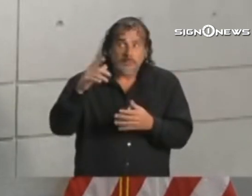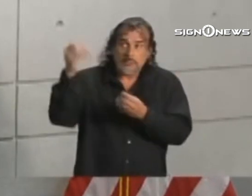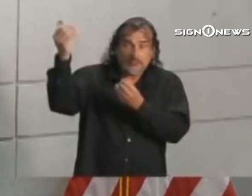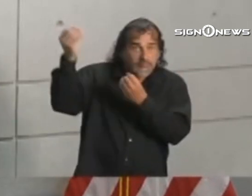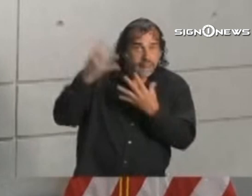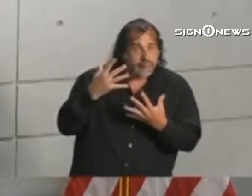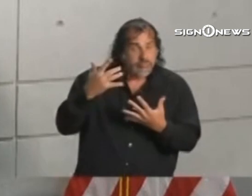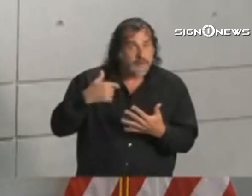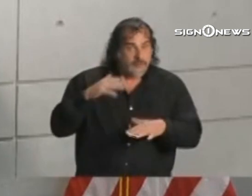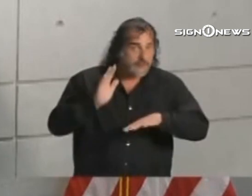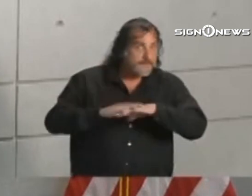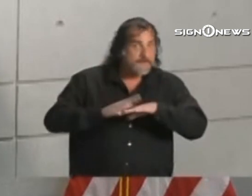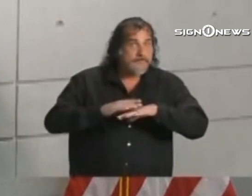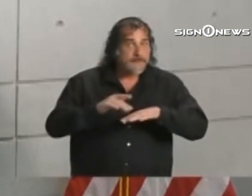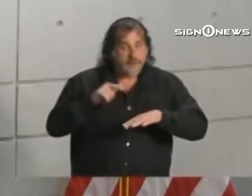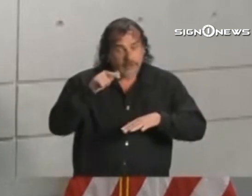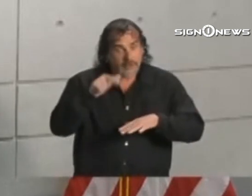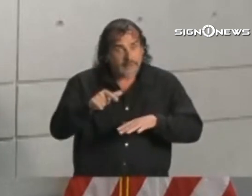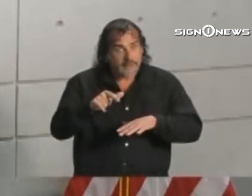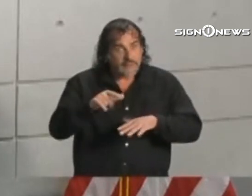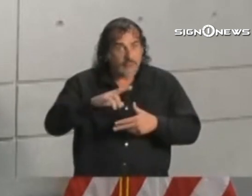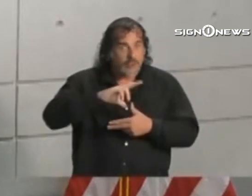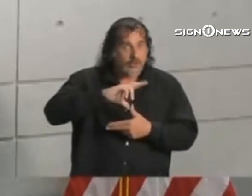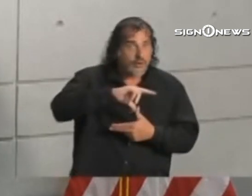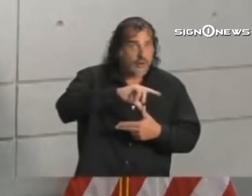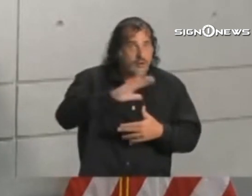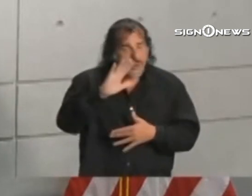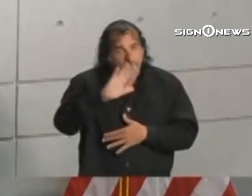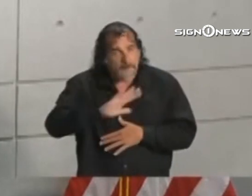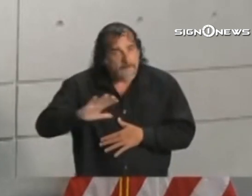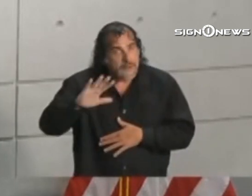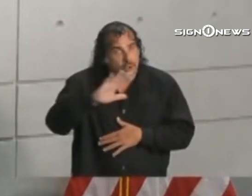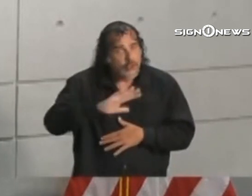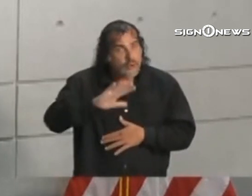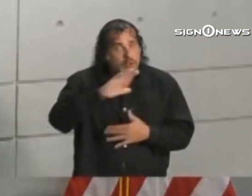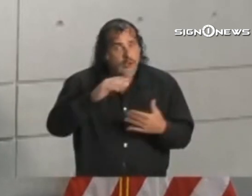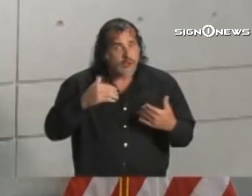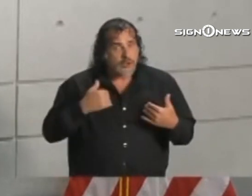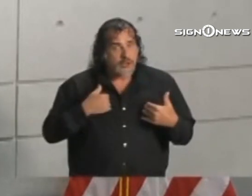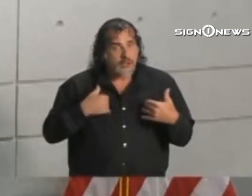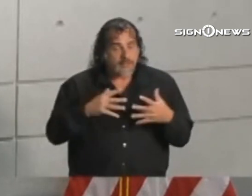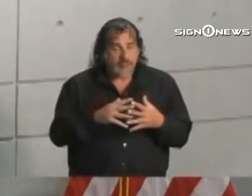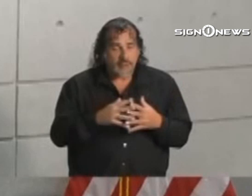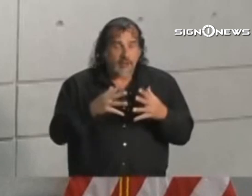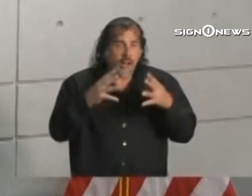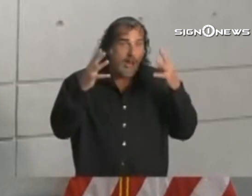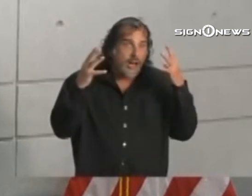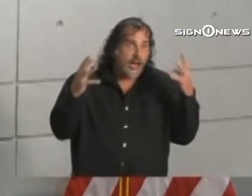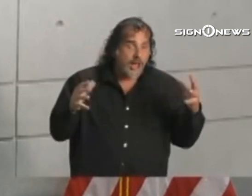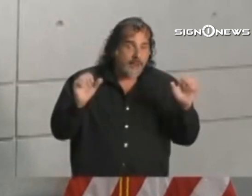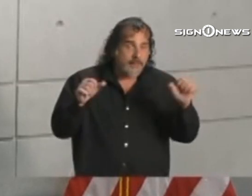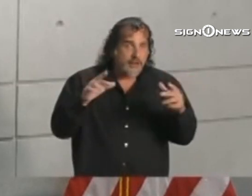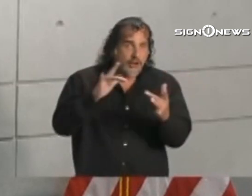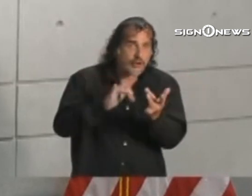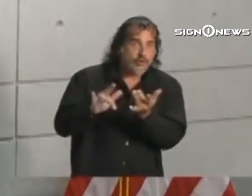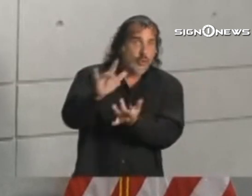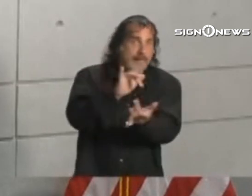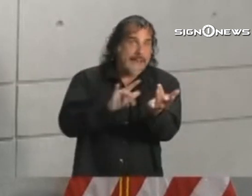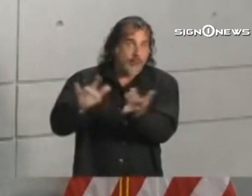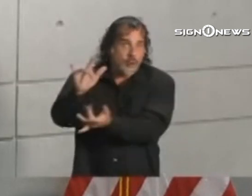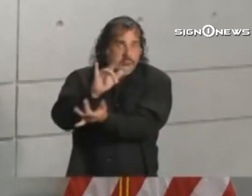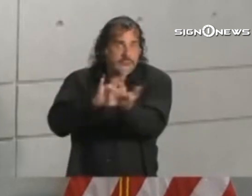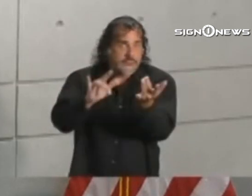the fact that this particular storm appears to have a high probability of